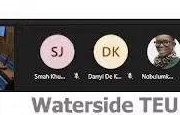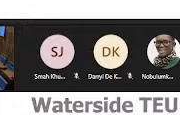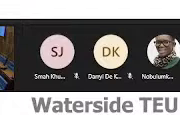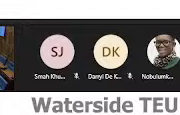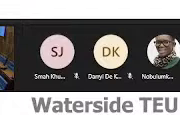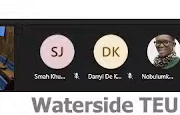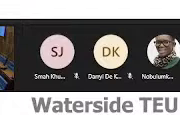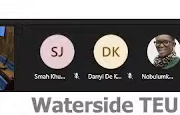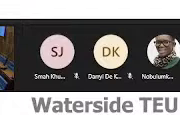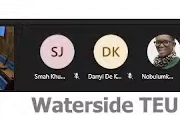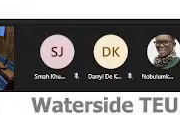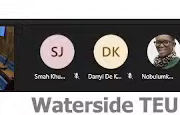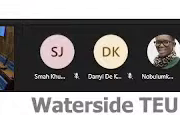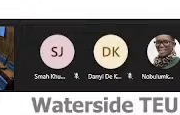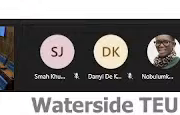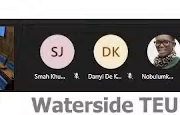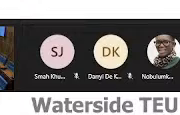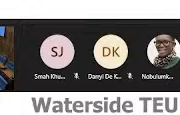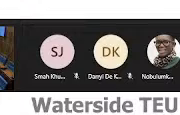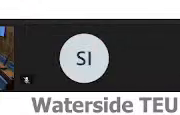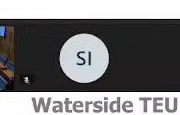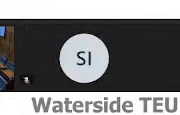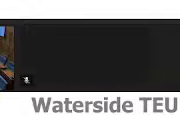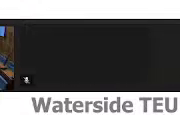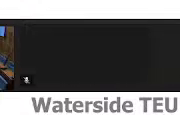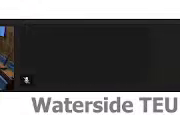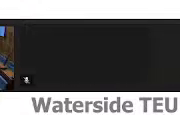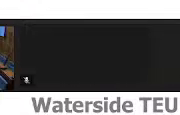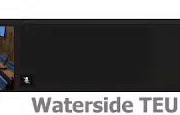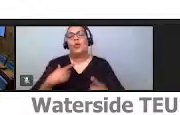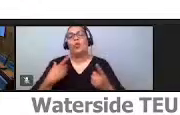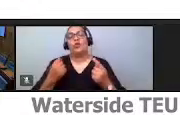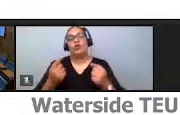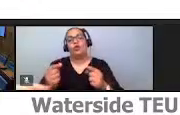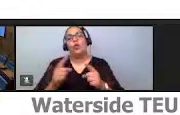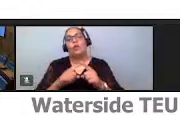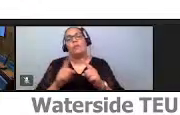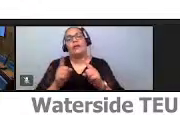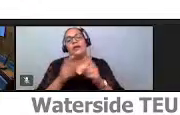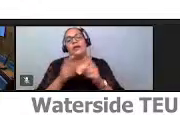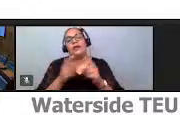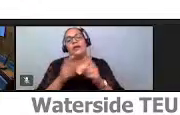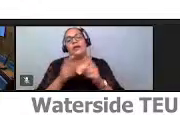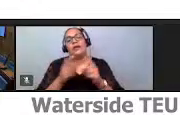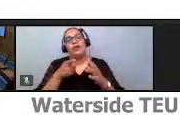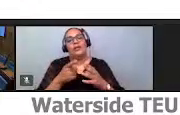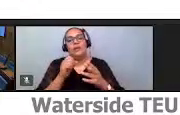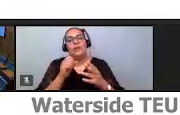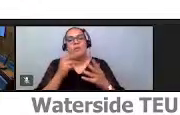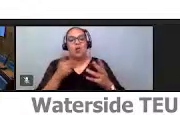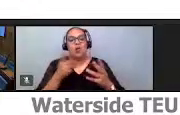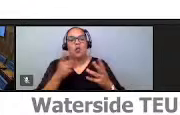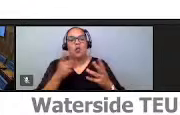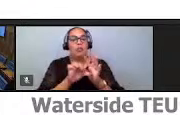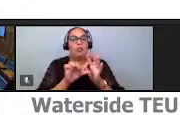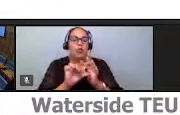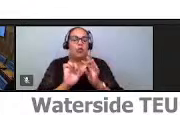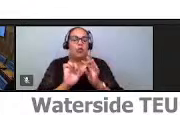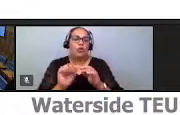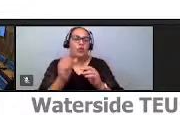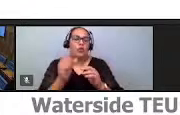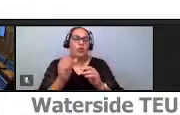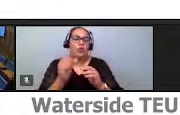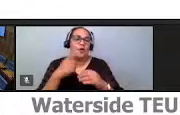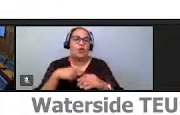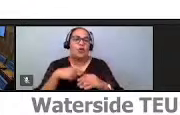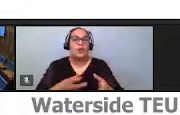up with what the Deciduous food and the the food season's been doing just so you can get an indication this is the importance of the information that we